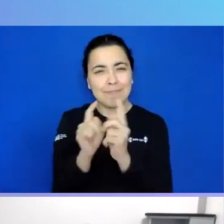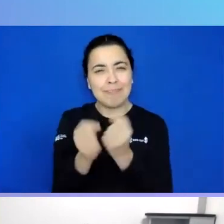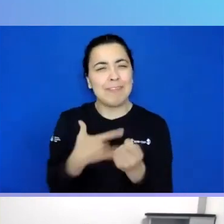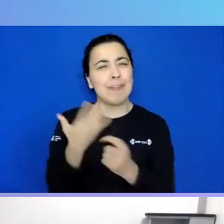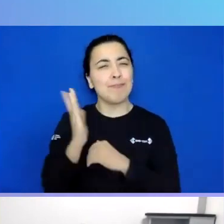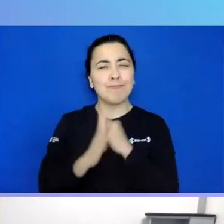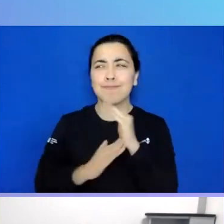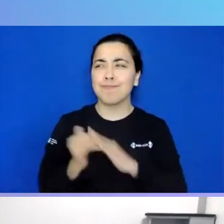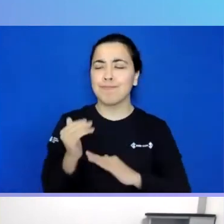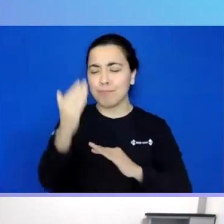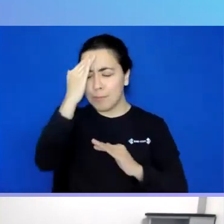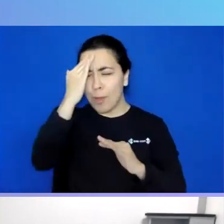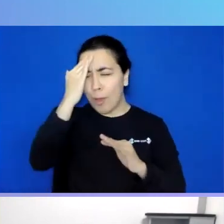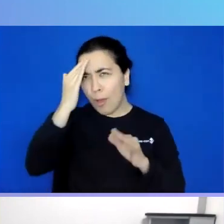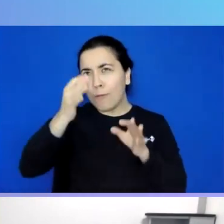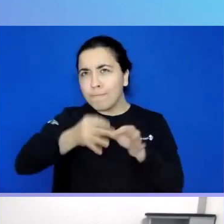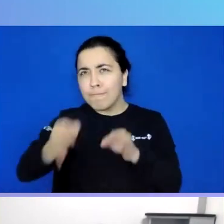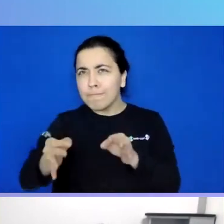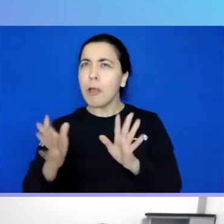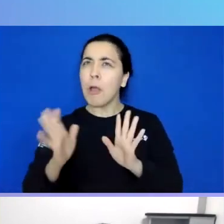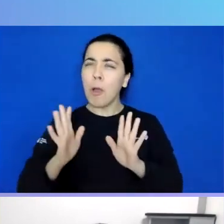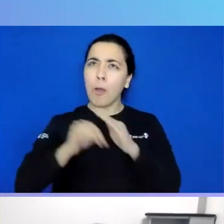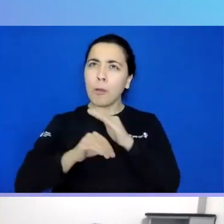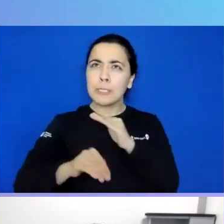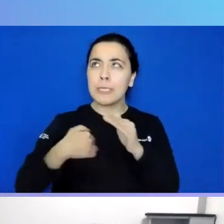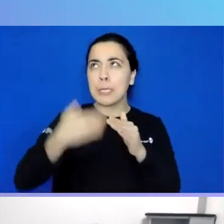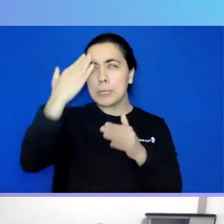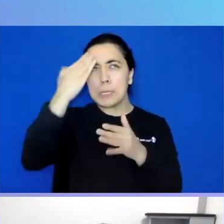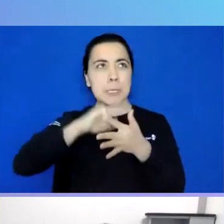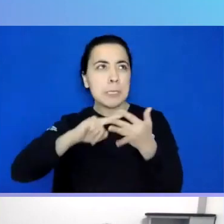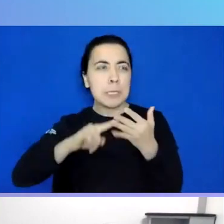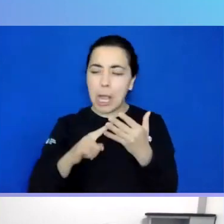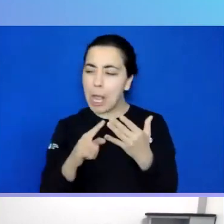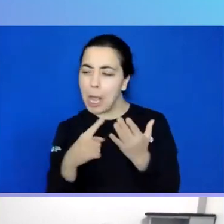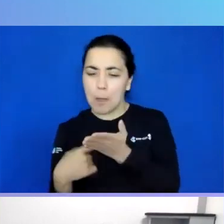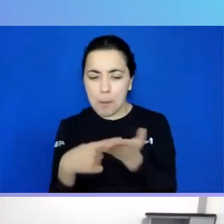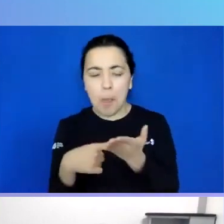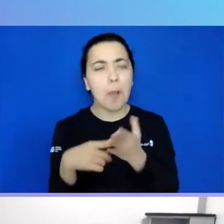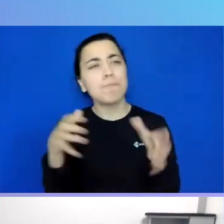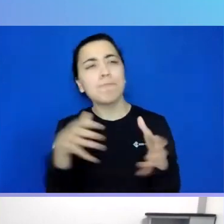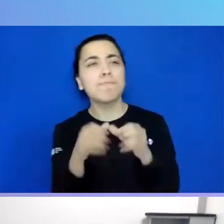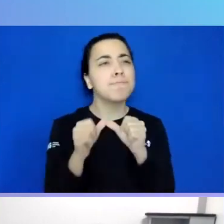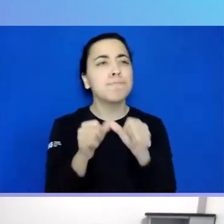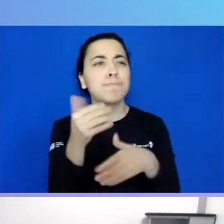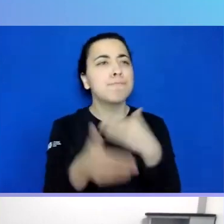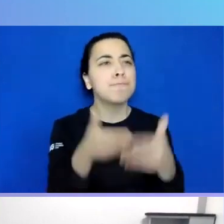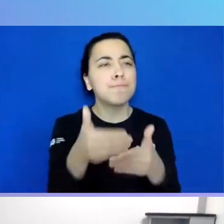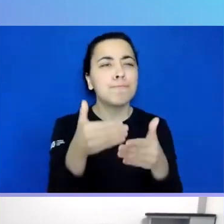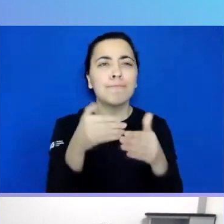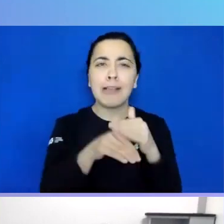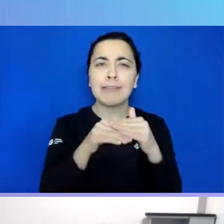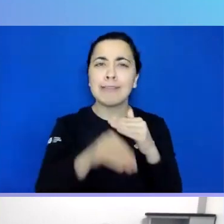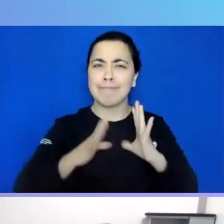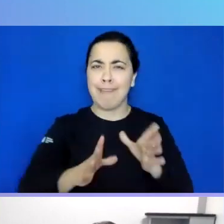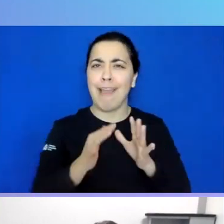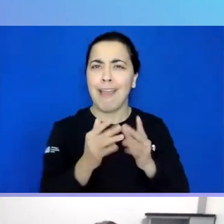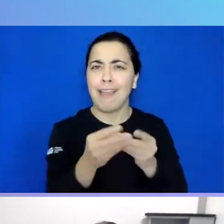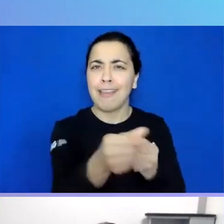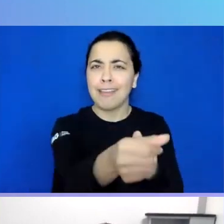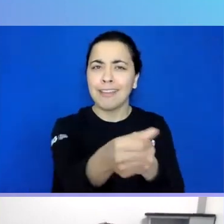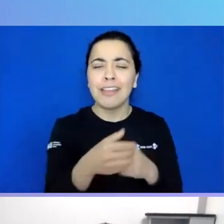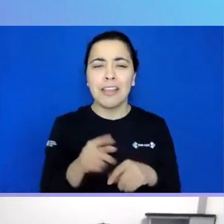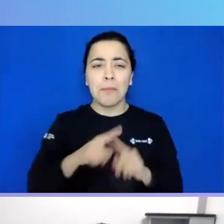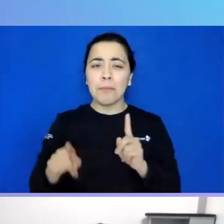accessibility decisions independently. So your plus ones add up. The first time around, this me is going to